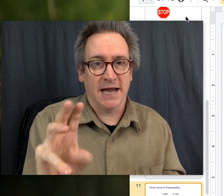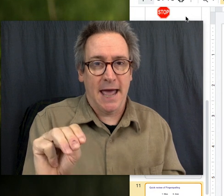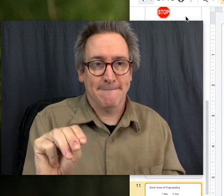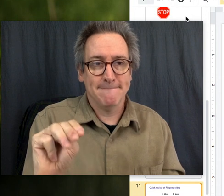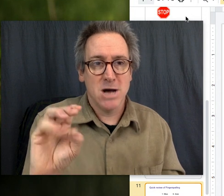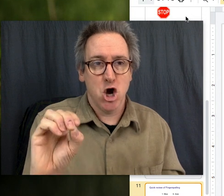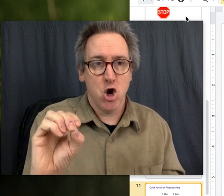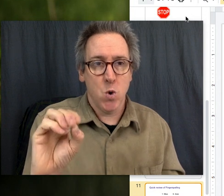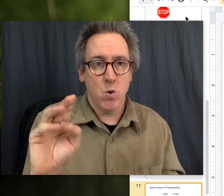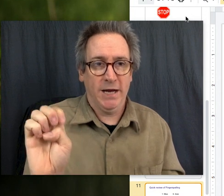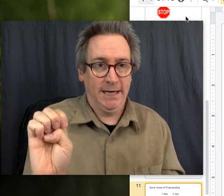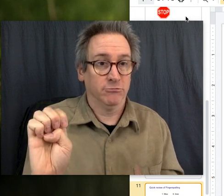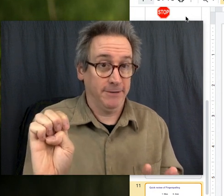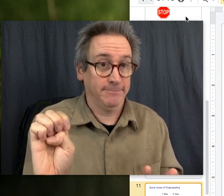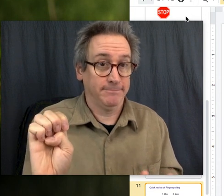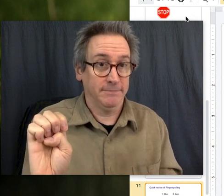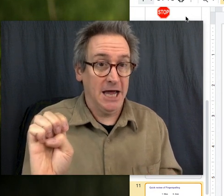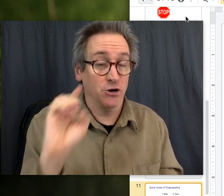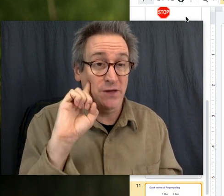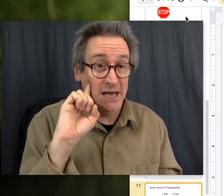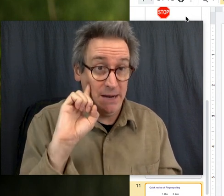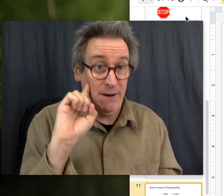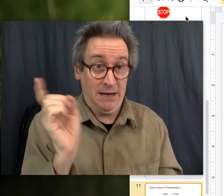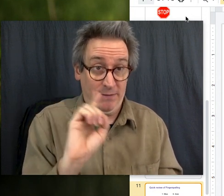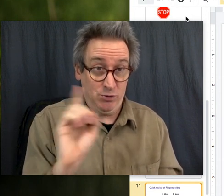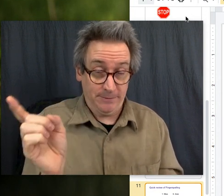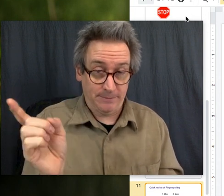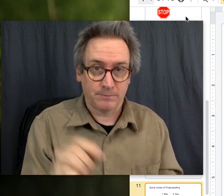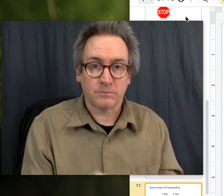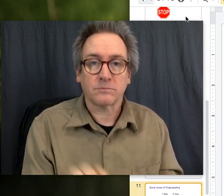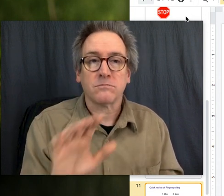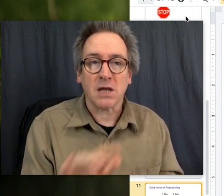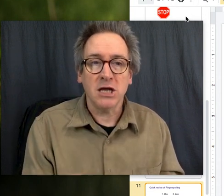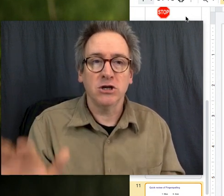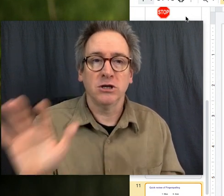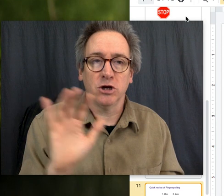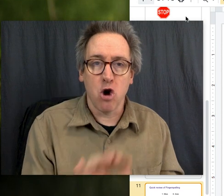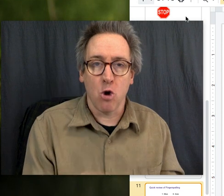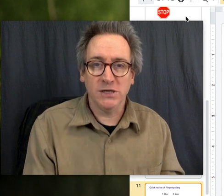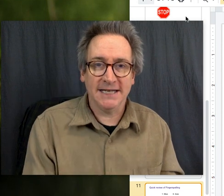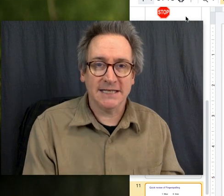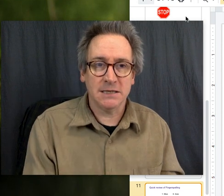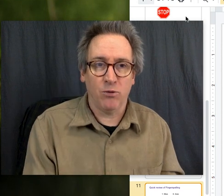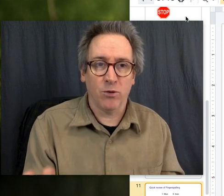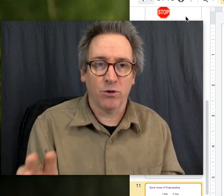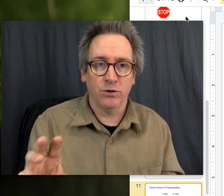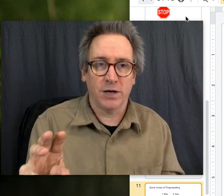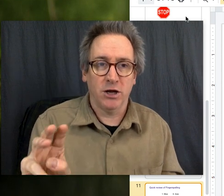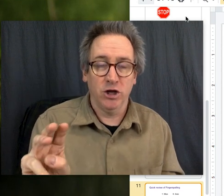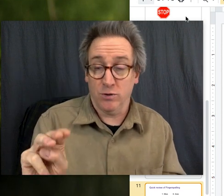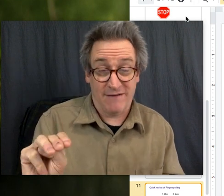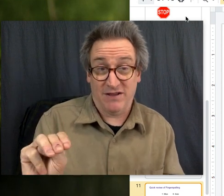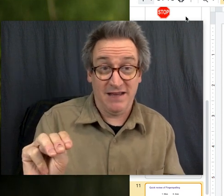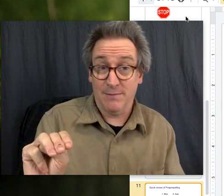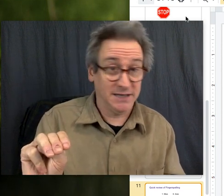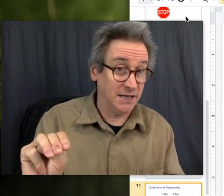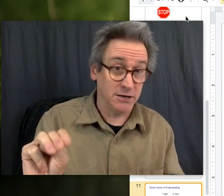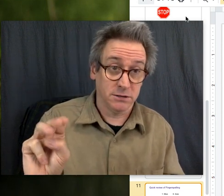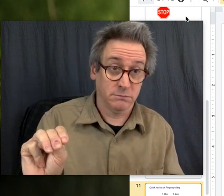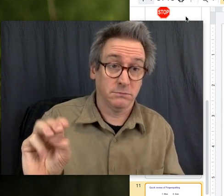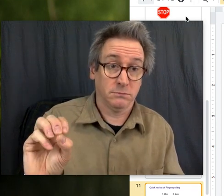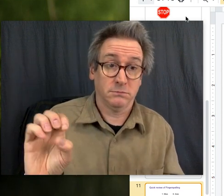saying M-O-E, right? And you're thinking about it in between. The goal is to get to the point where you don't have to think